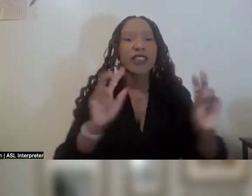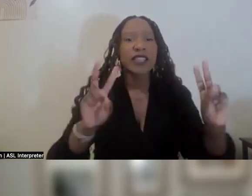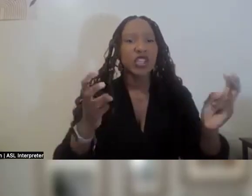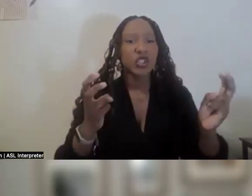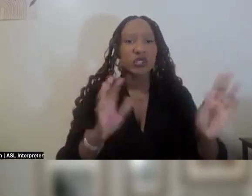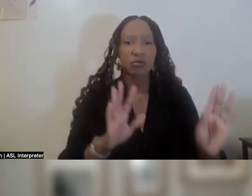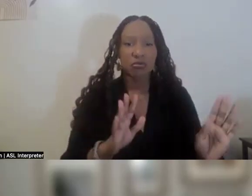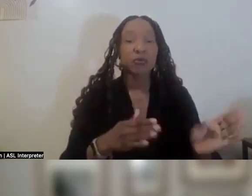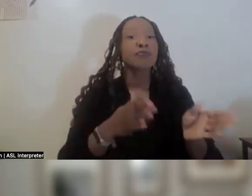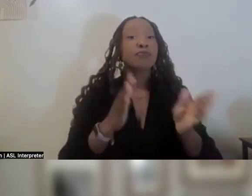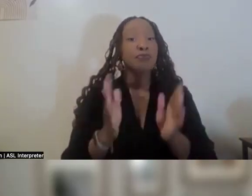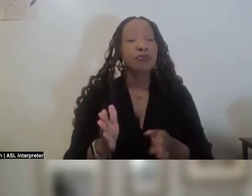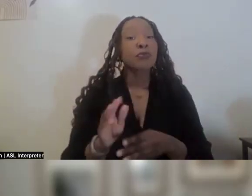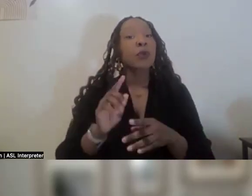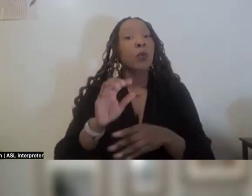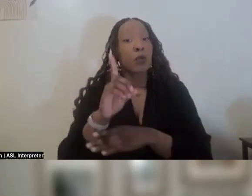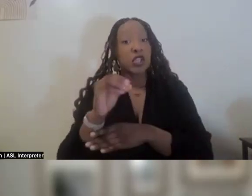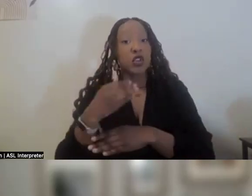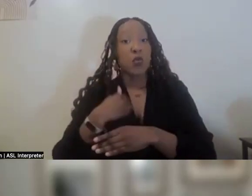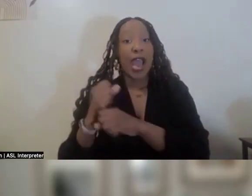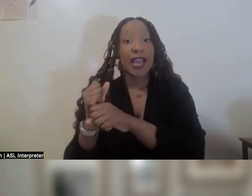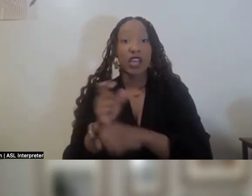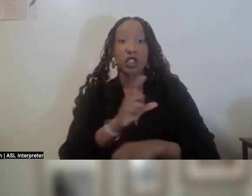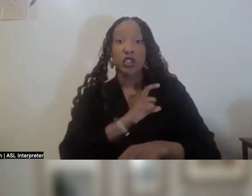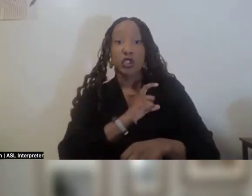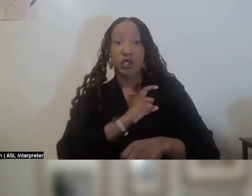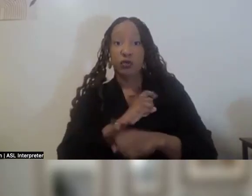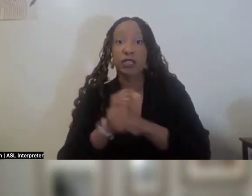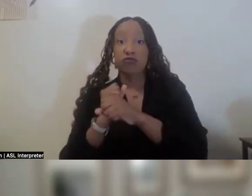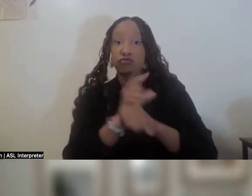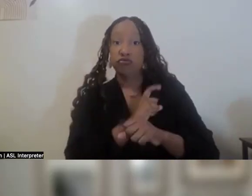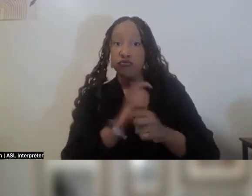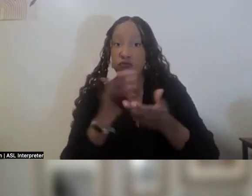to note is that we do have security on site, and